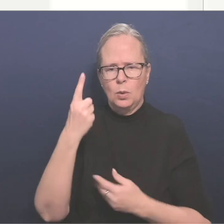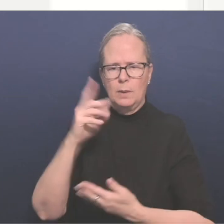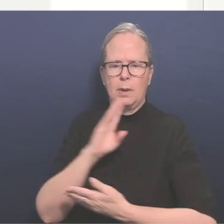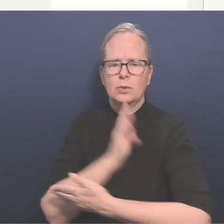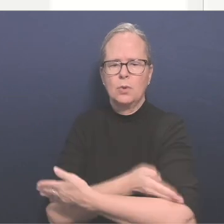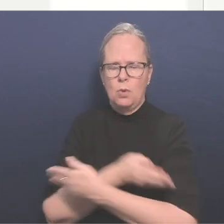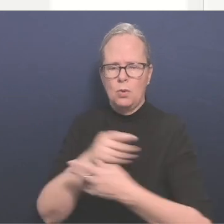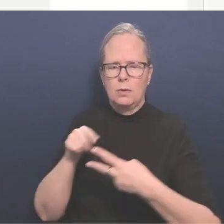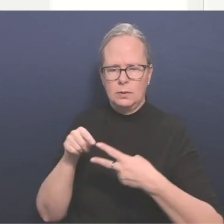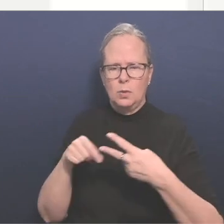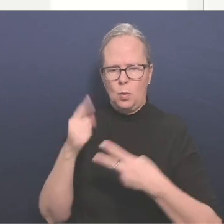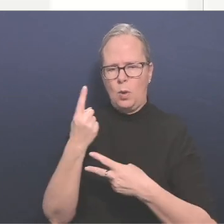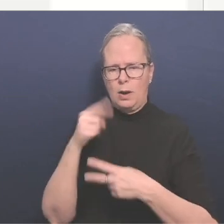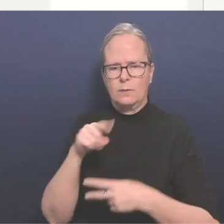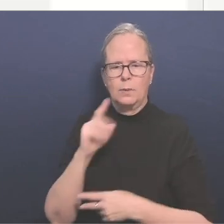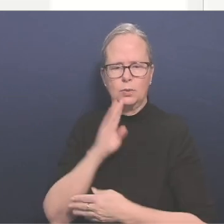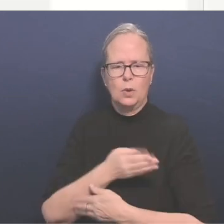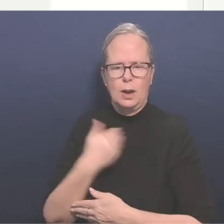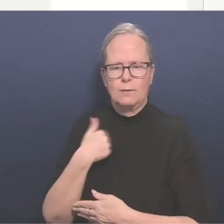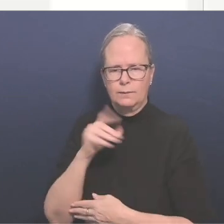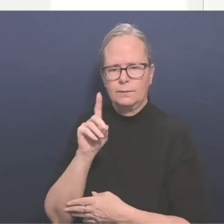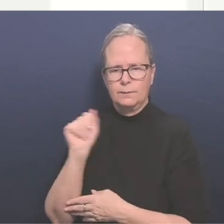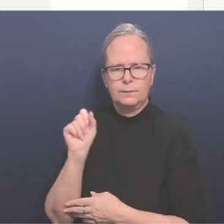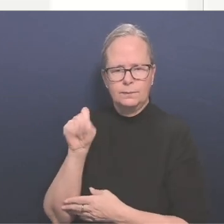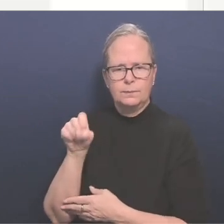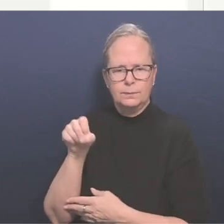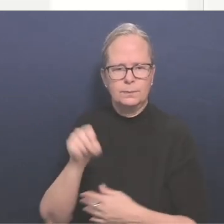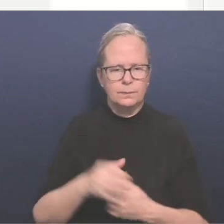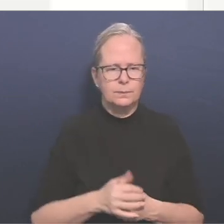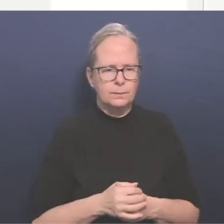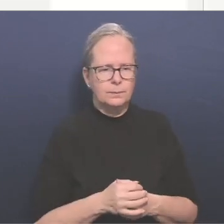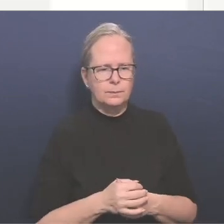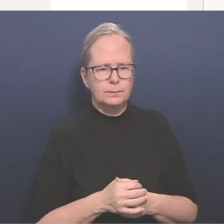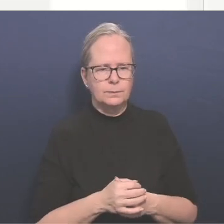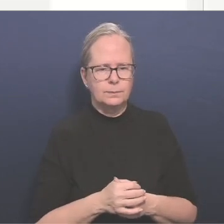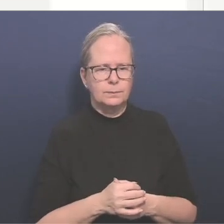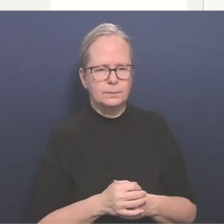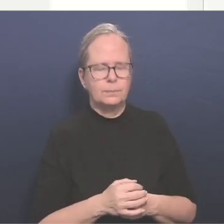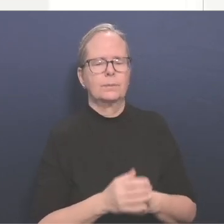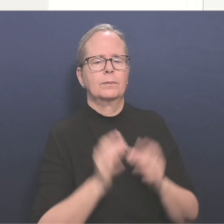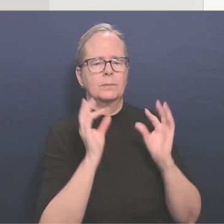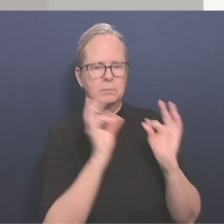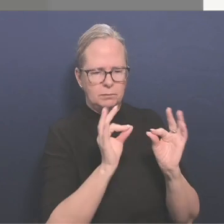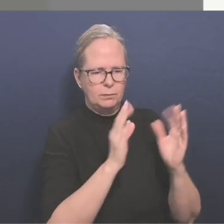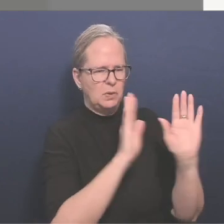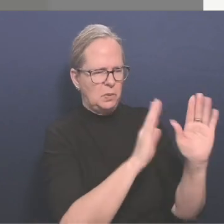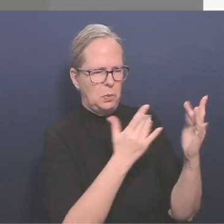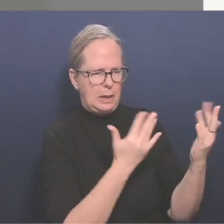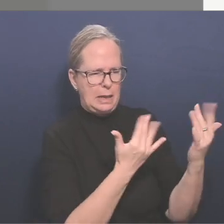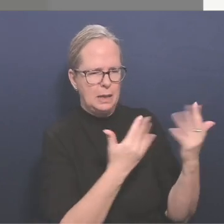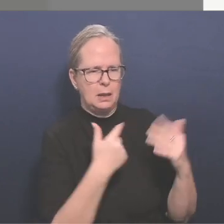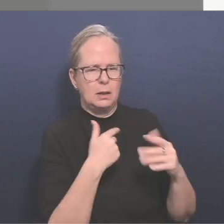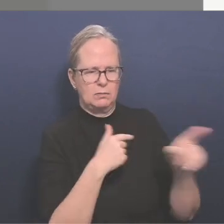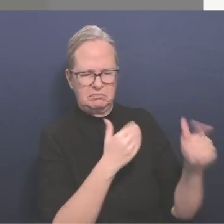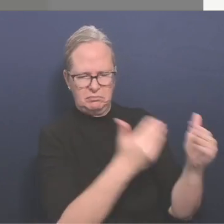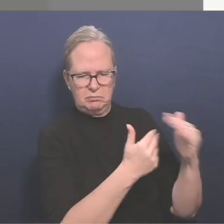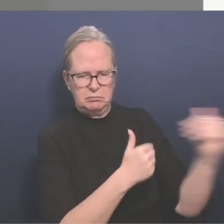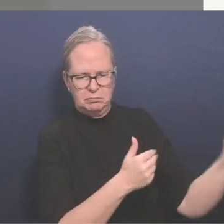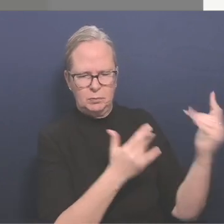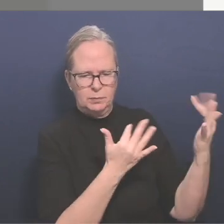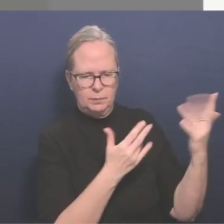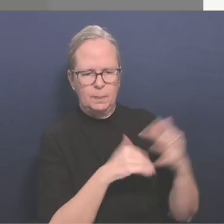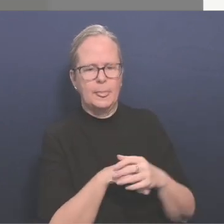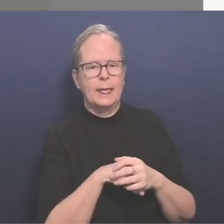Canada and is passed away, Aisha? No. Okay, awesome. All right,